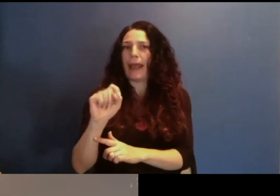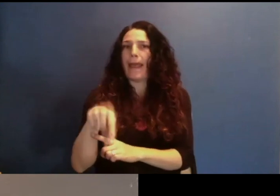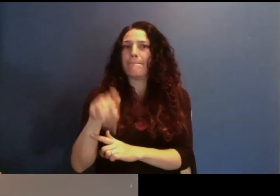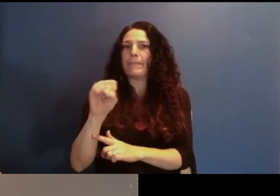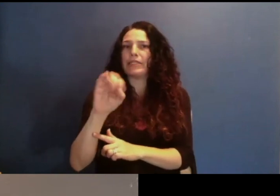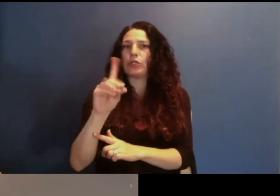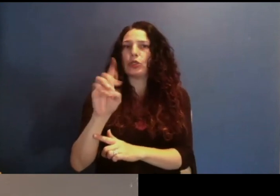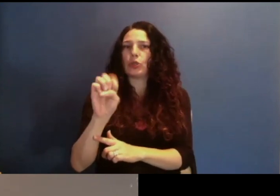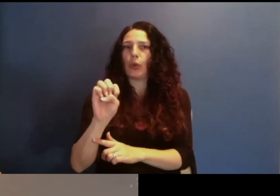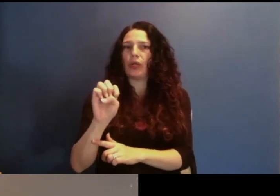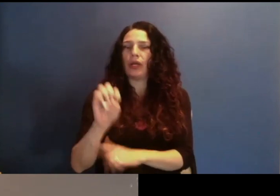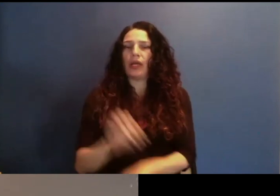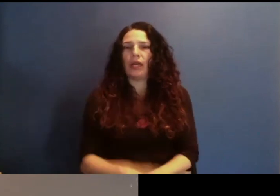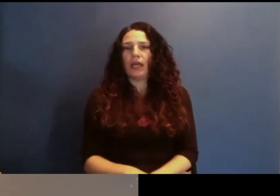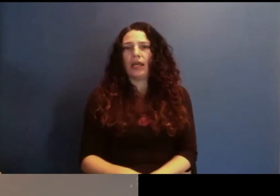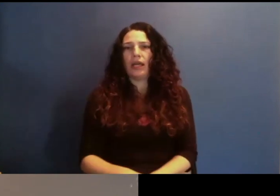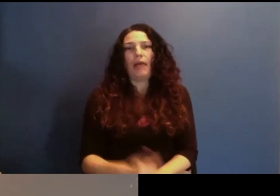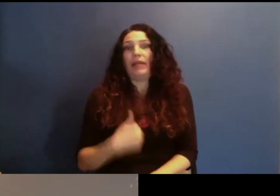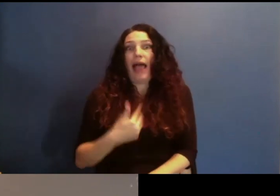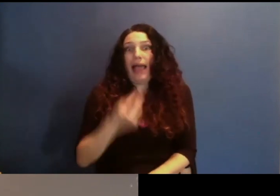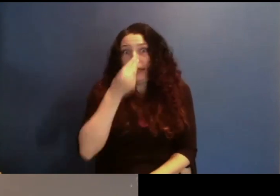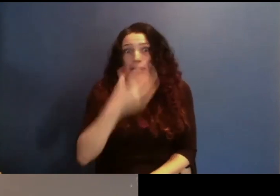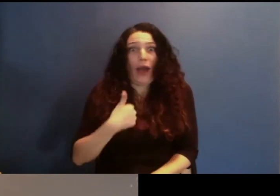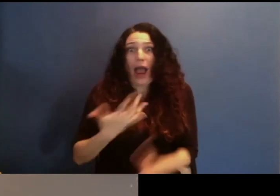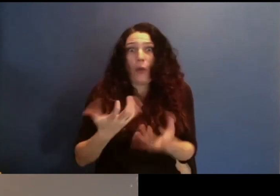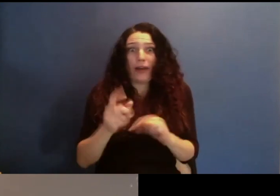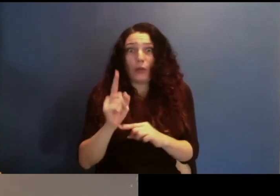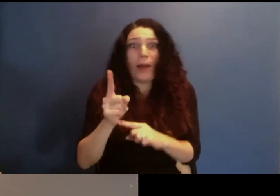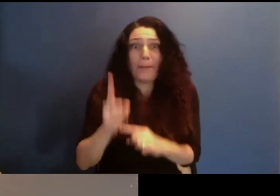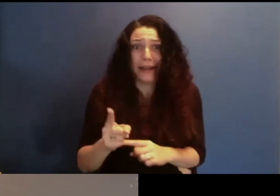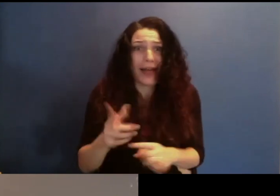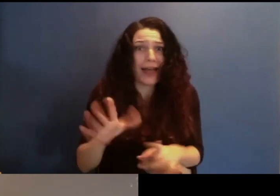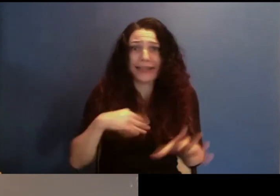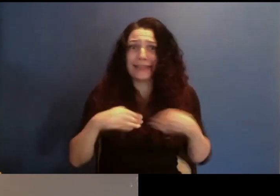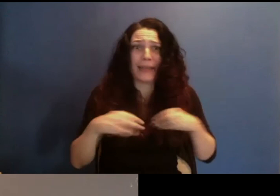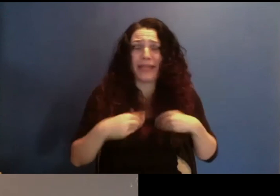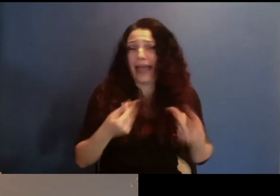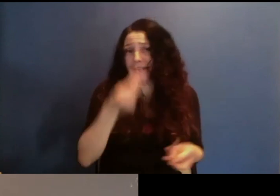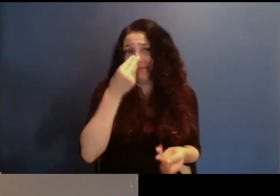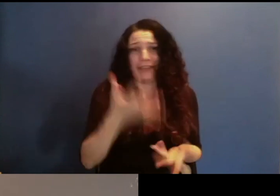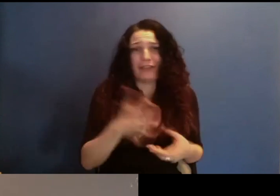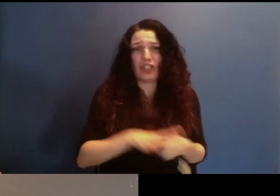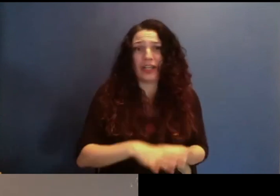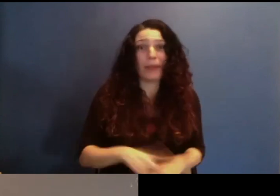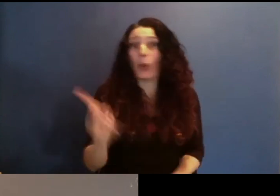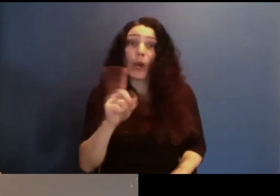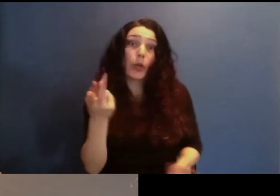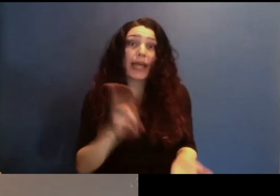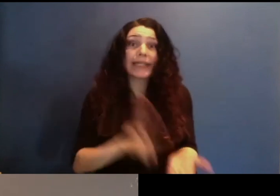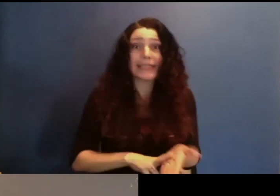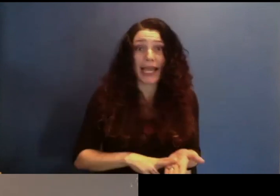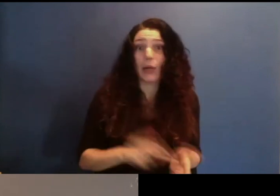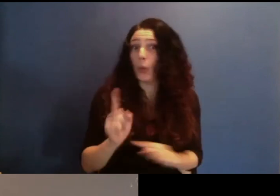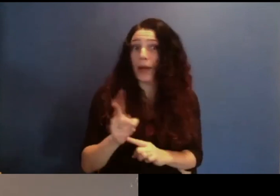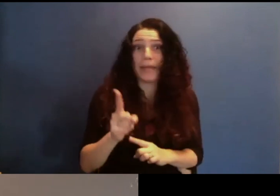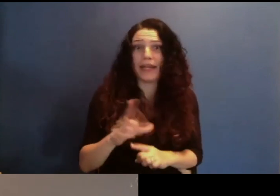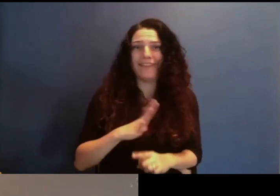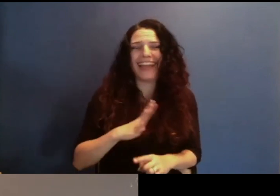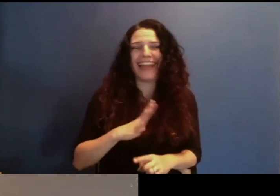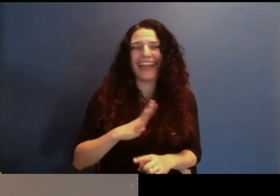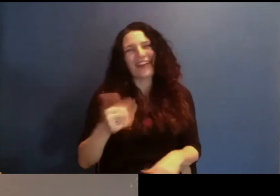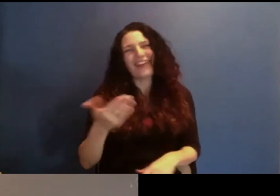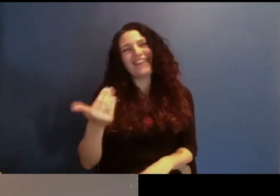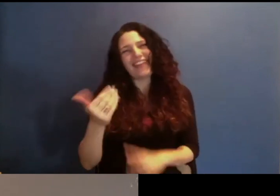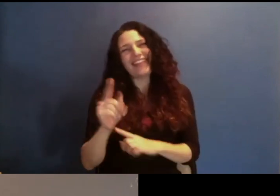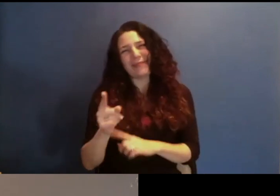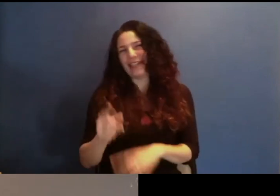point, would have done like a minute. I would have like, I didn't give a shit. I was like, honey, where do I sign? So no, it was